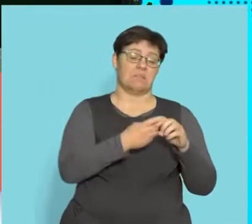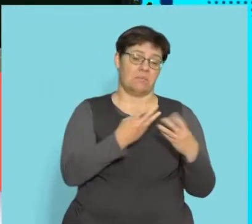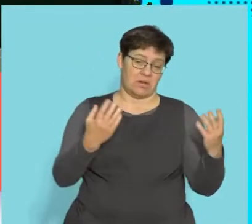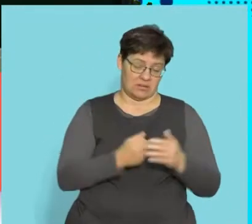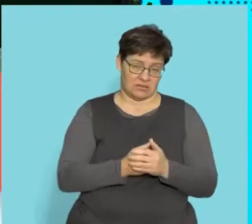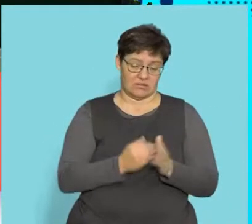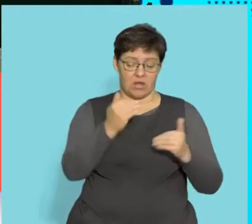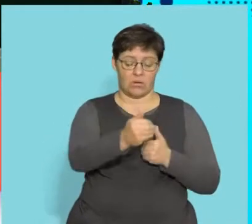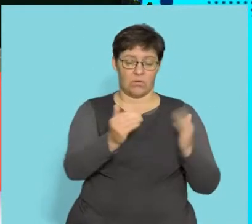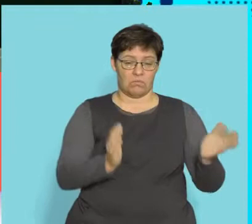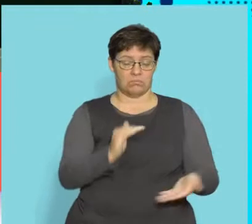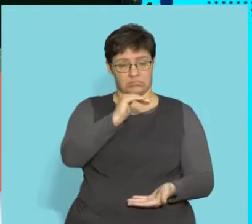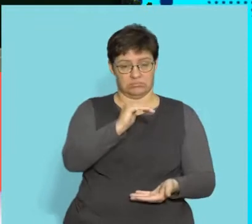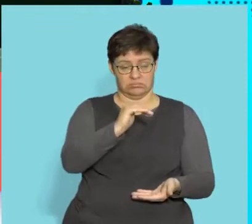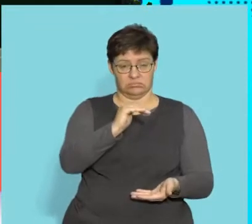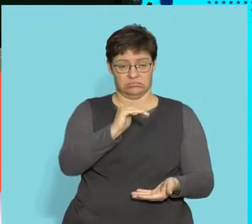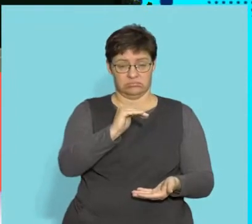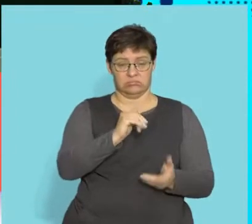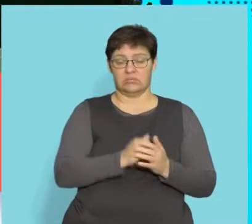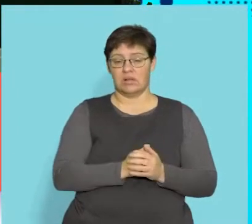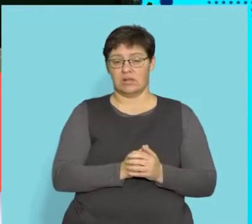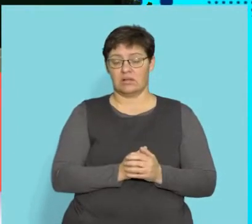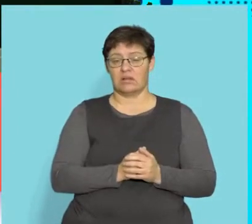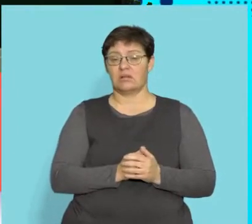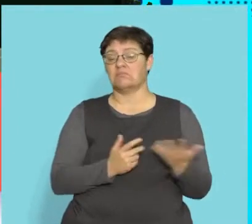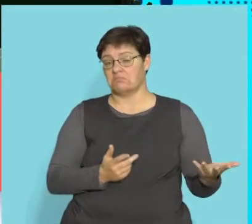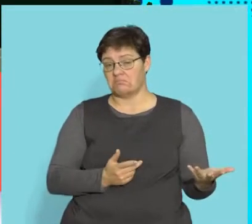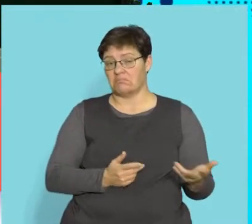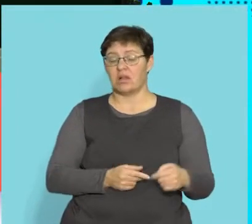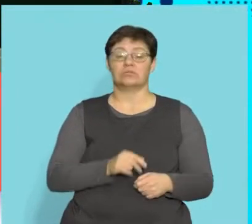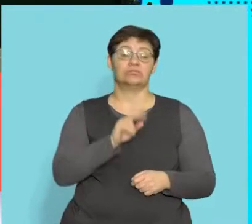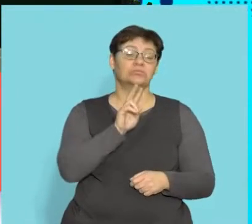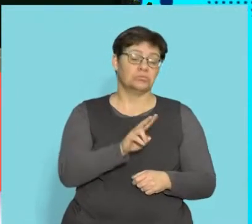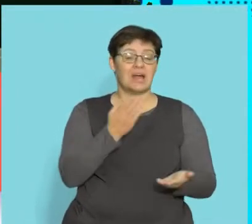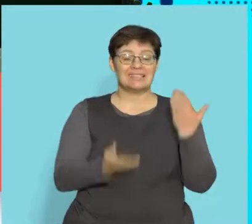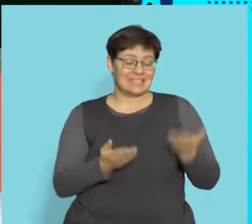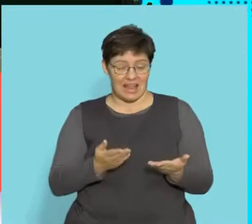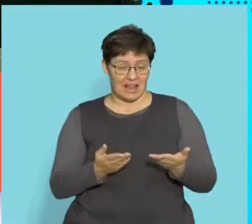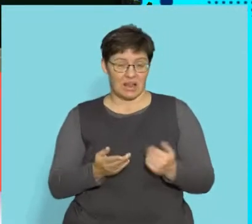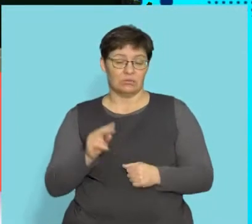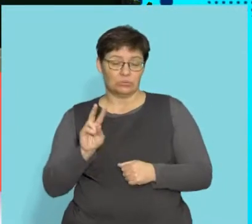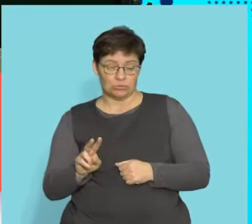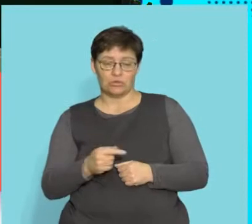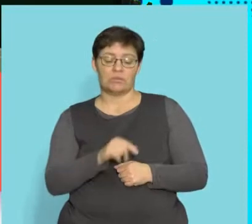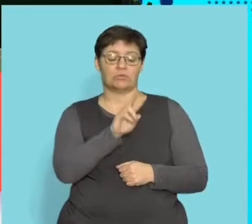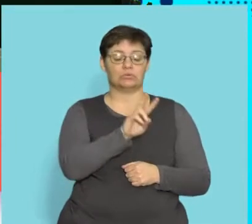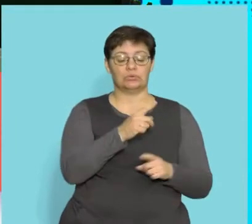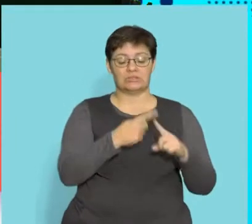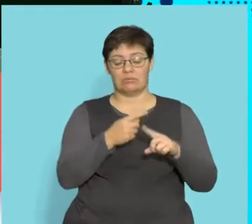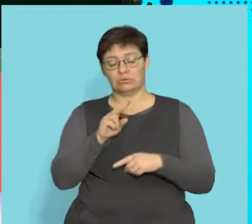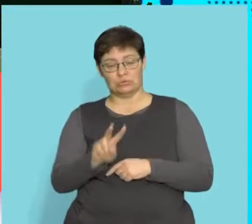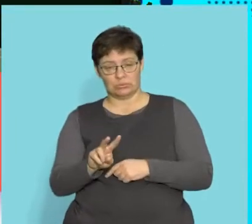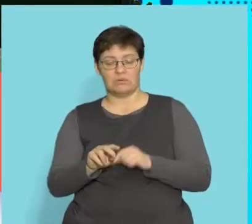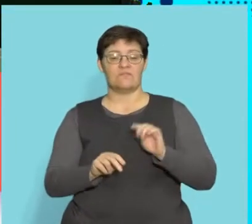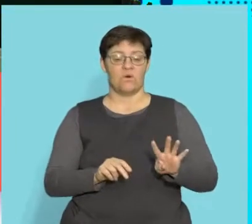a cube that has sides of length 2 and my scale factor is 2, I multiply each side by 2. So I'll